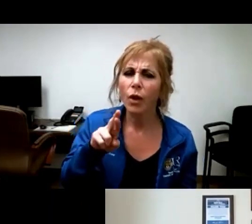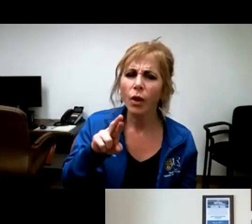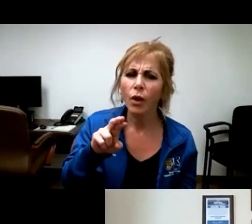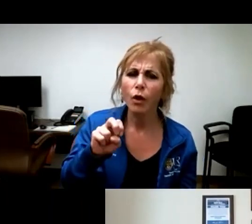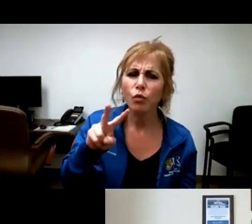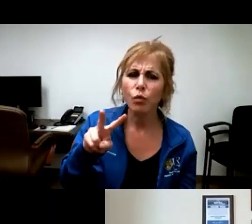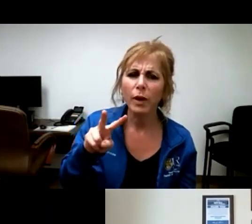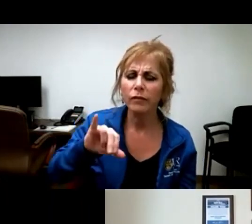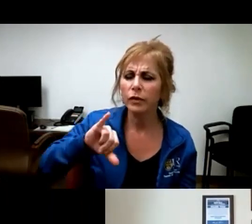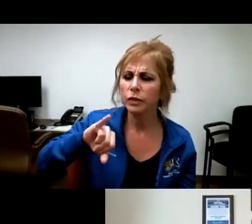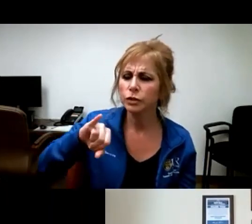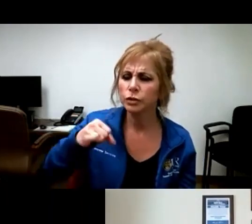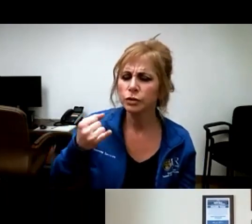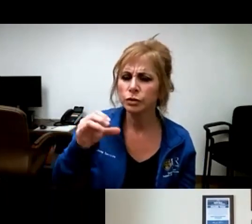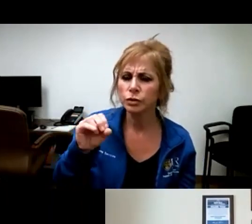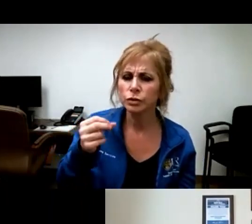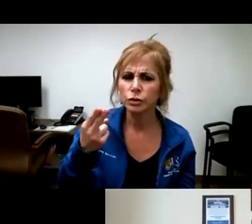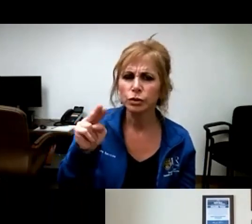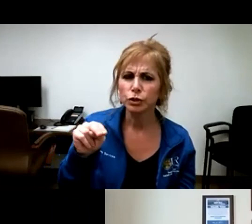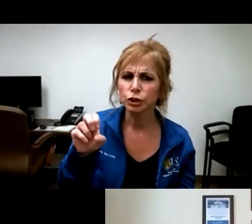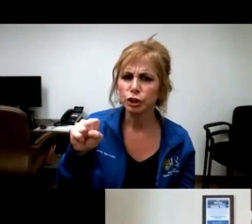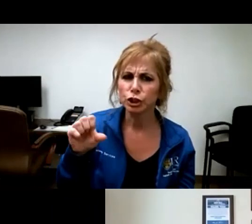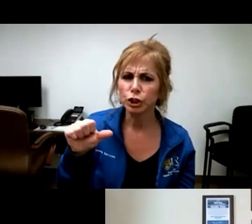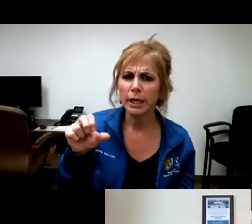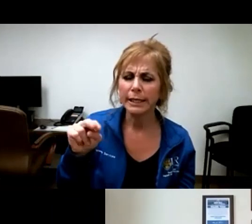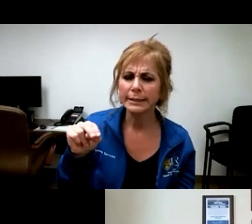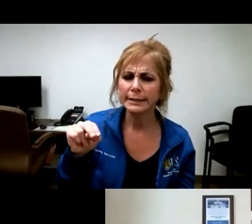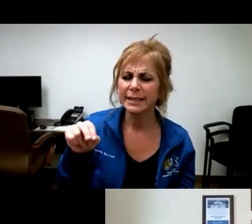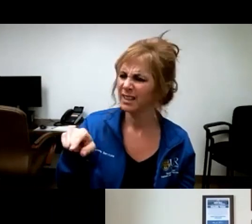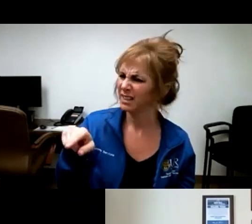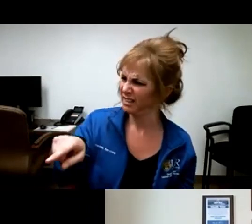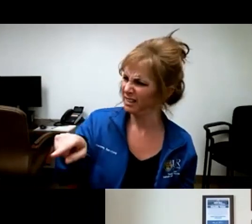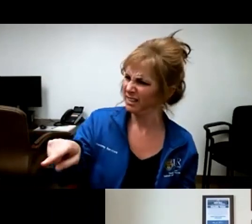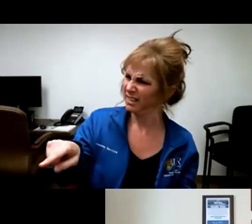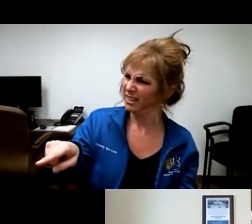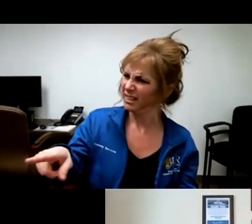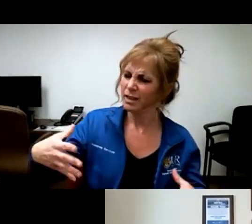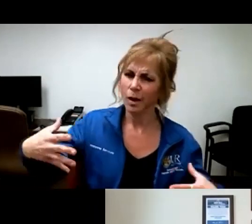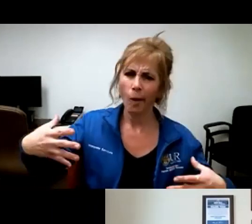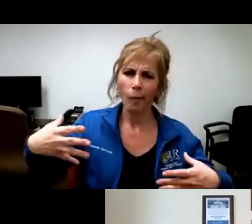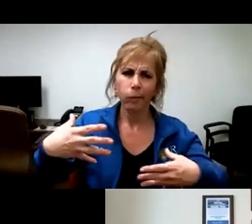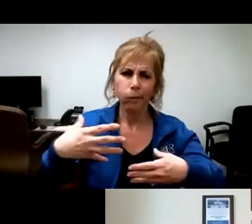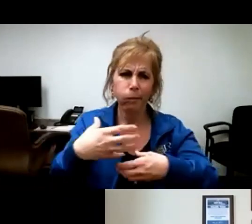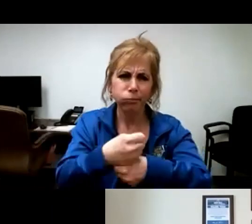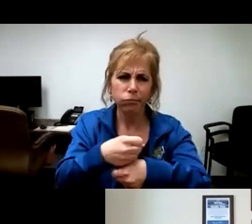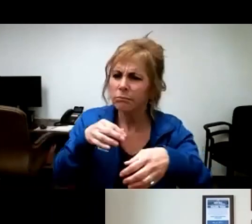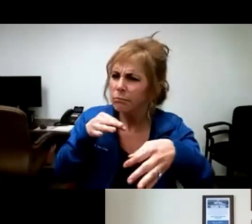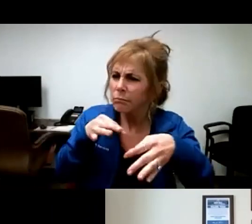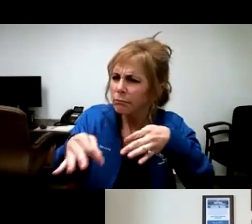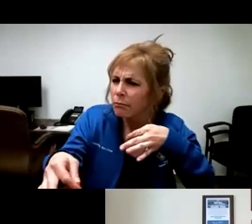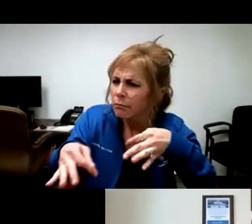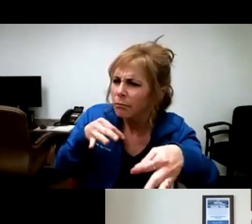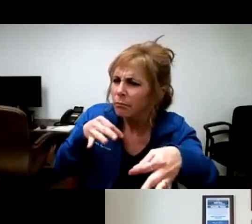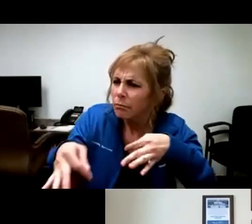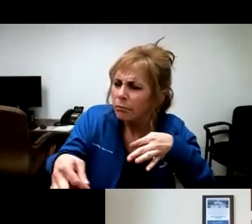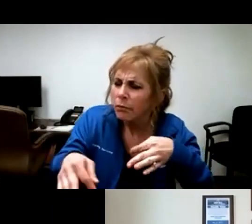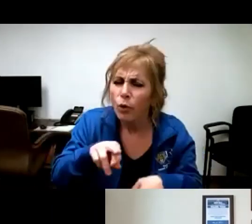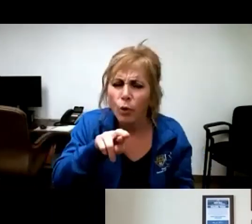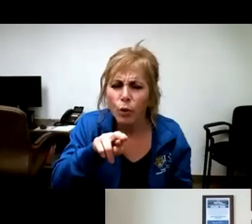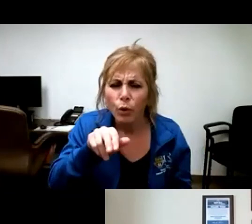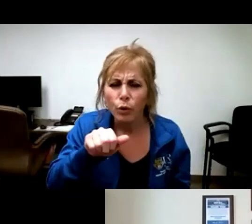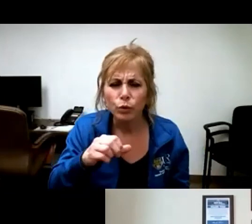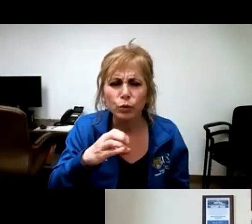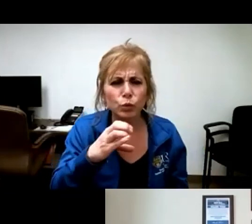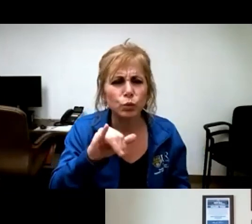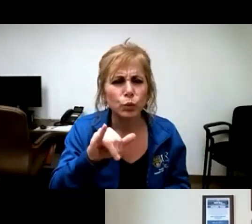summarized basically the whole big ticket picture of this, which is it's hard to imagine that something like racism can directly cause cancer. But when you